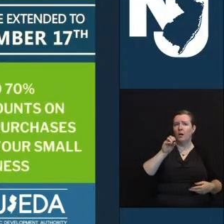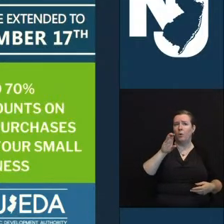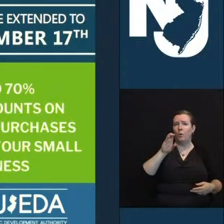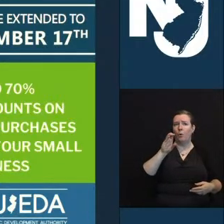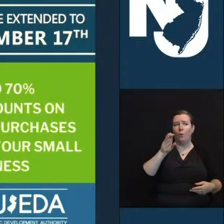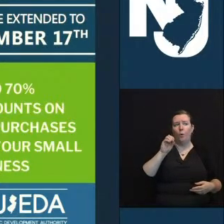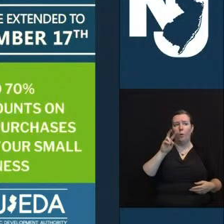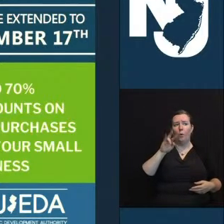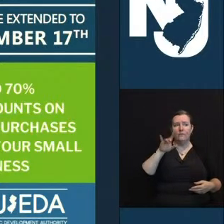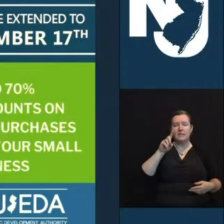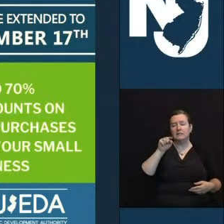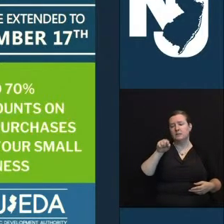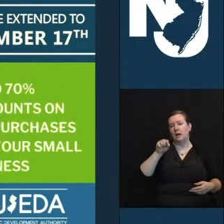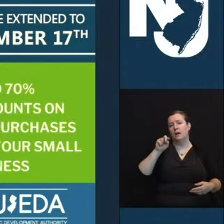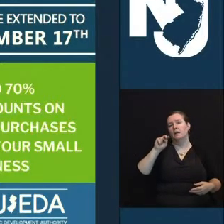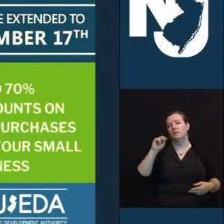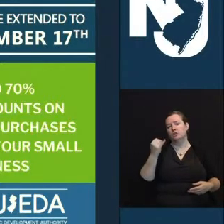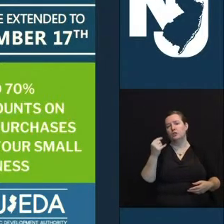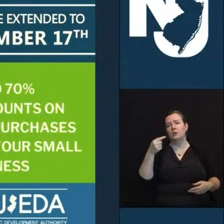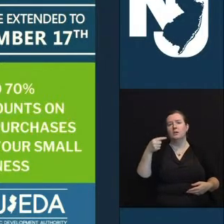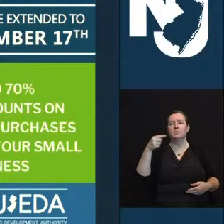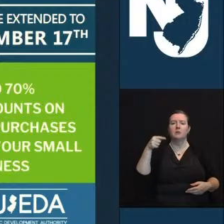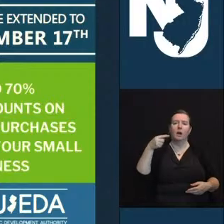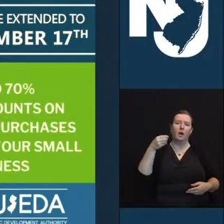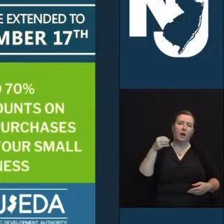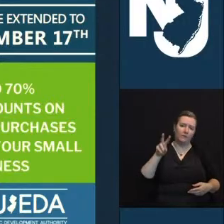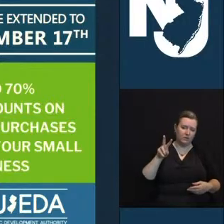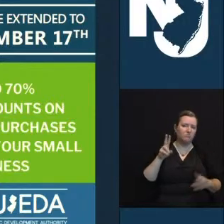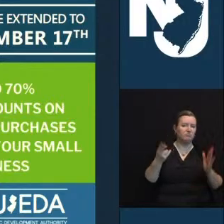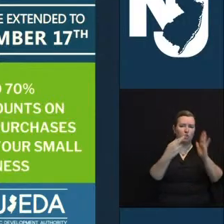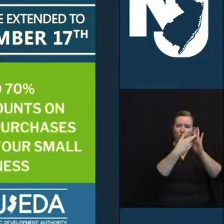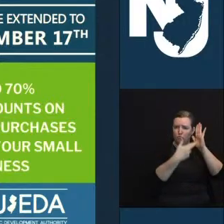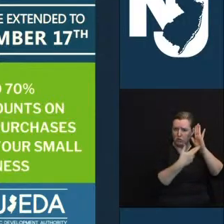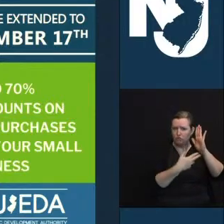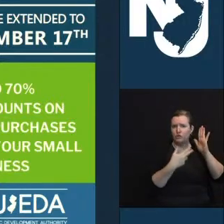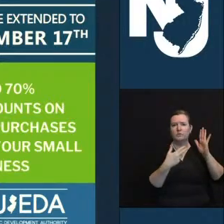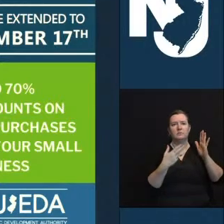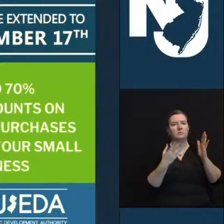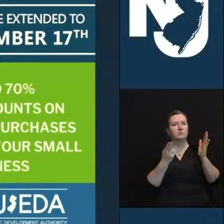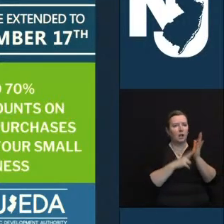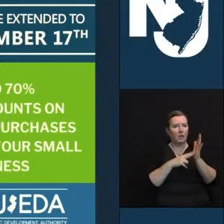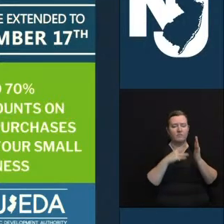ppe.covid19.nj.gov and sign up by the new extended deadline on December 17.